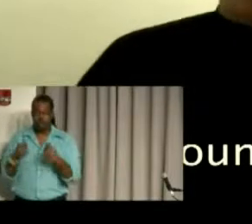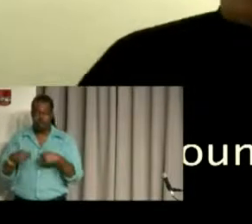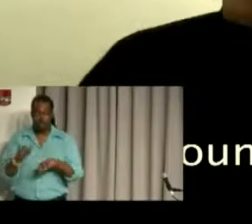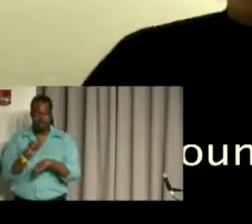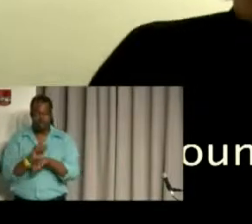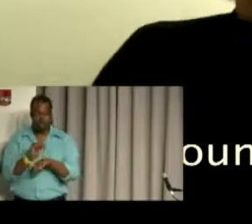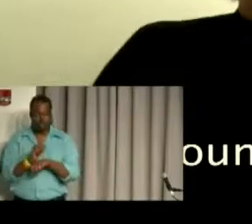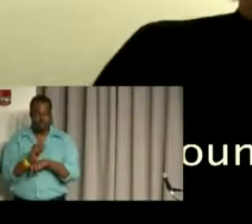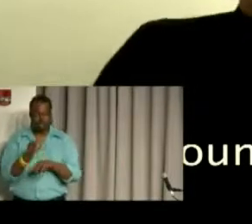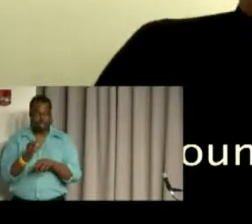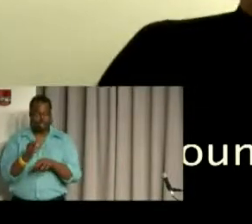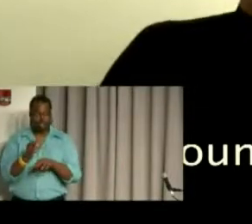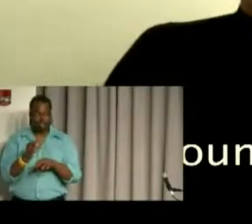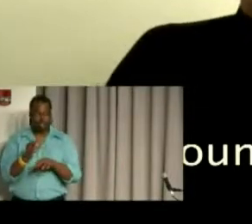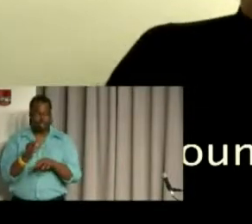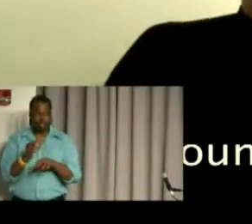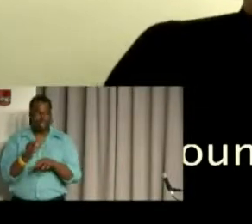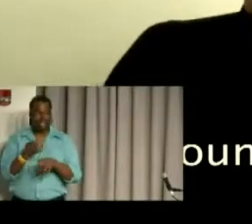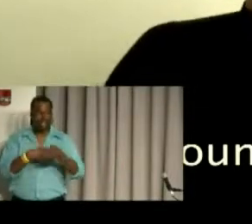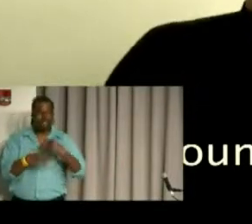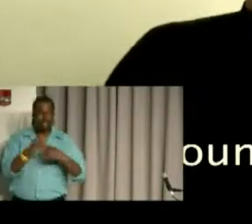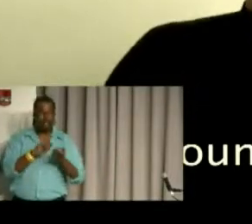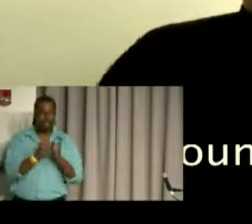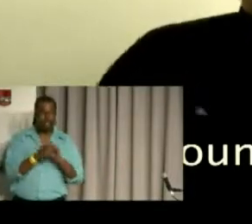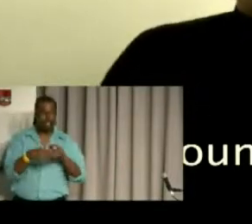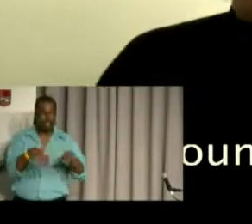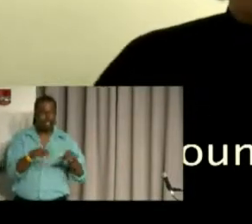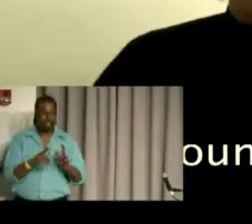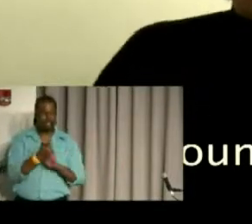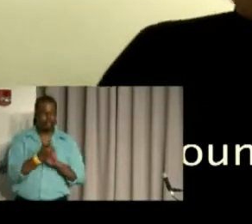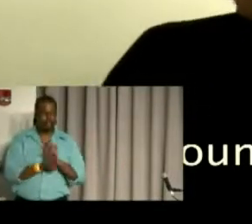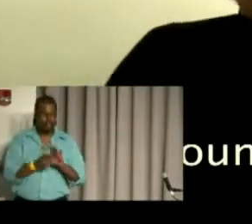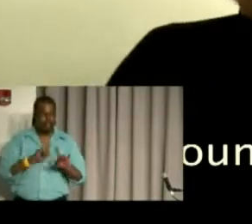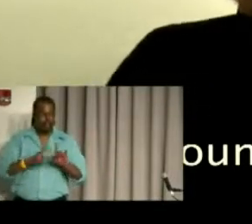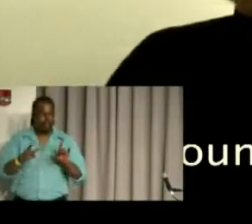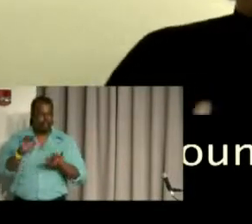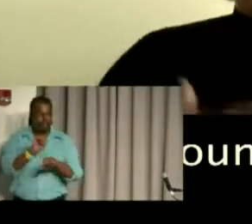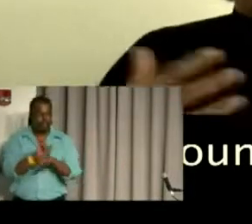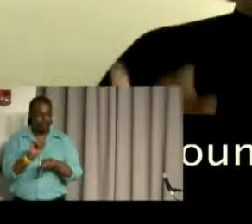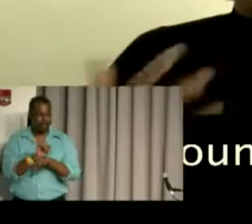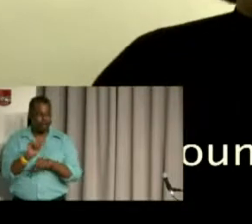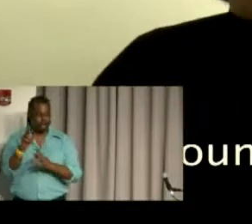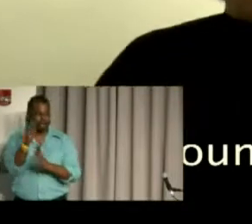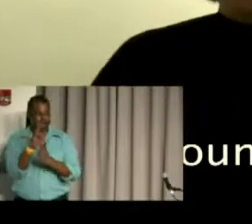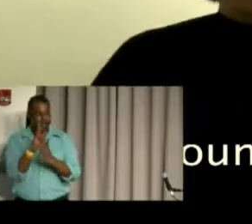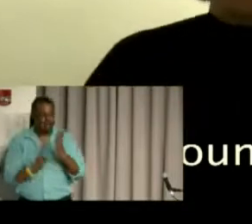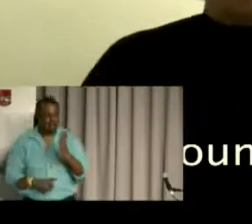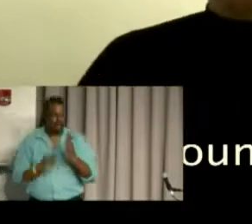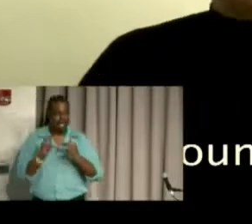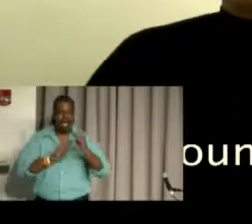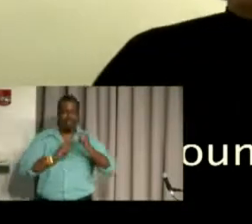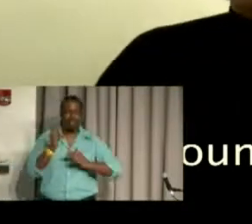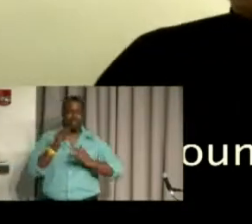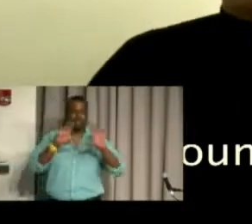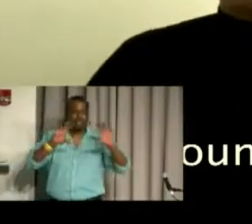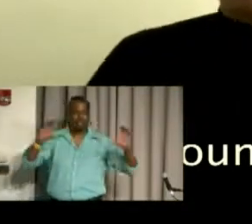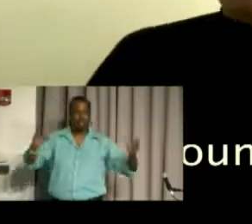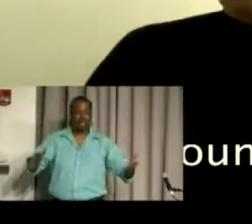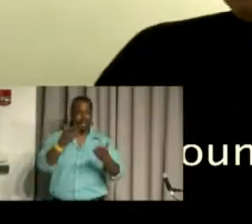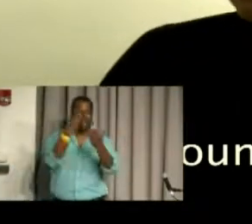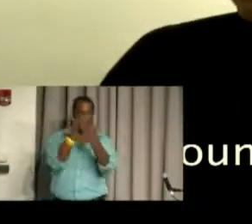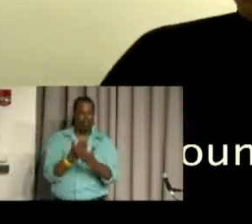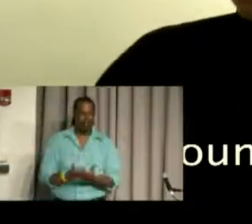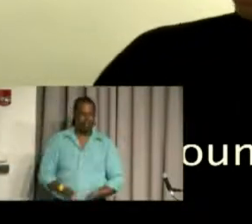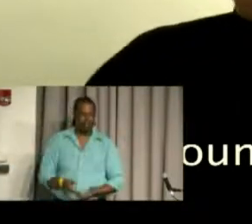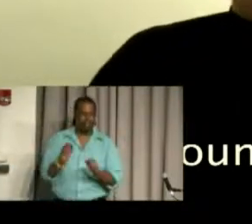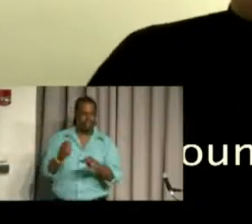radically overhaul cemetery law. Our work was designed to help build a body of evidence that local residents can